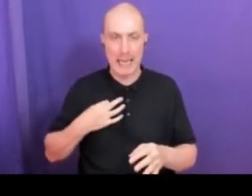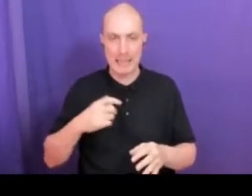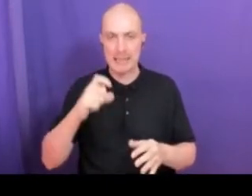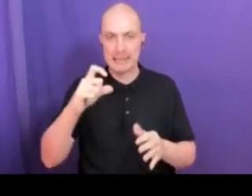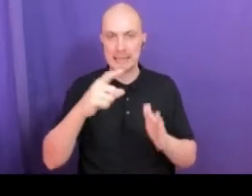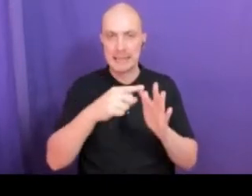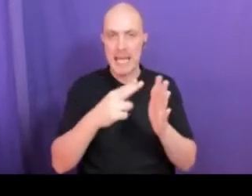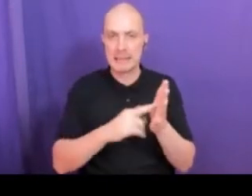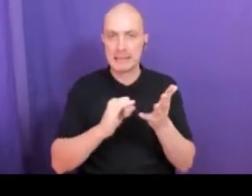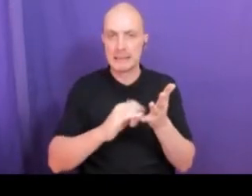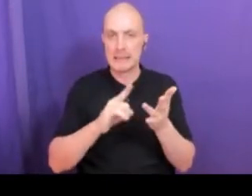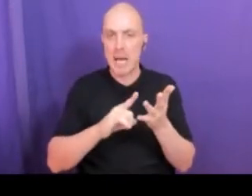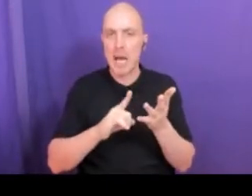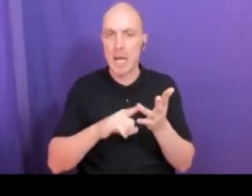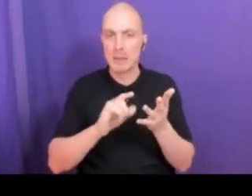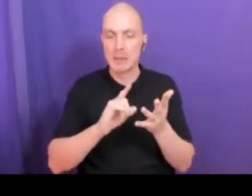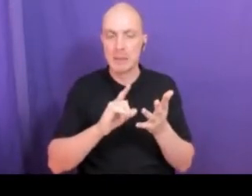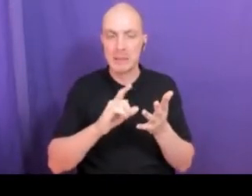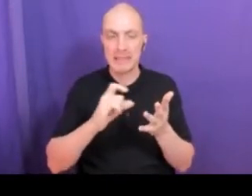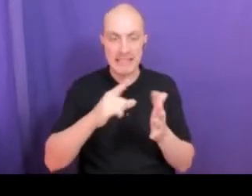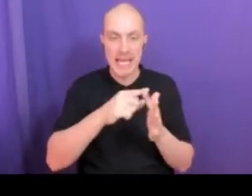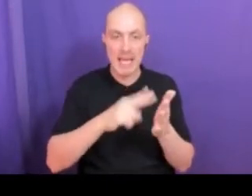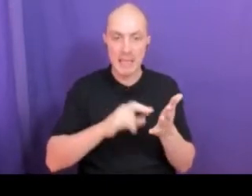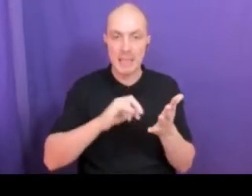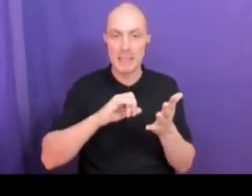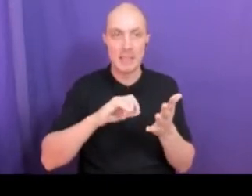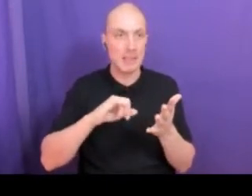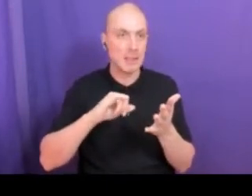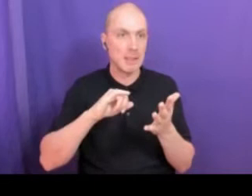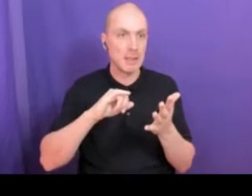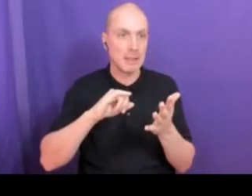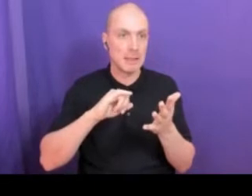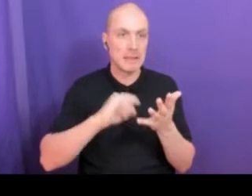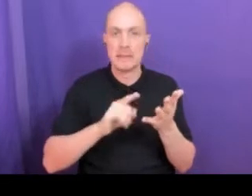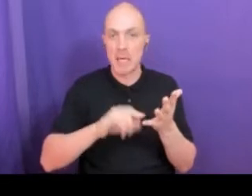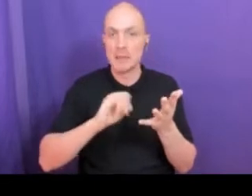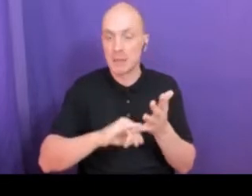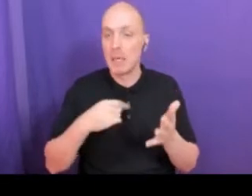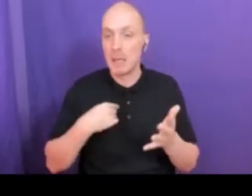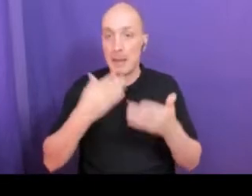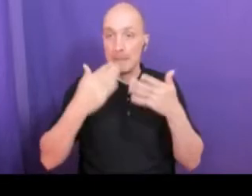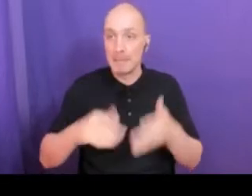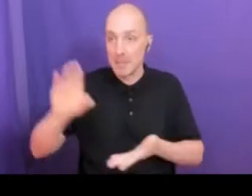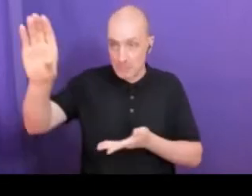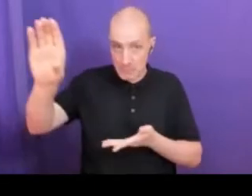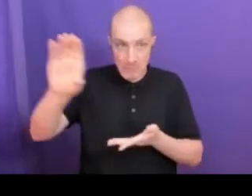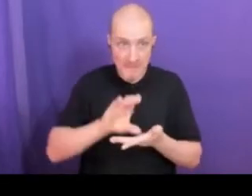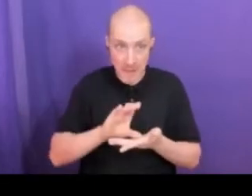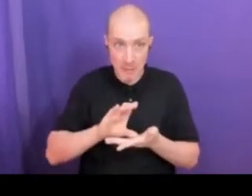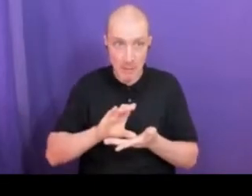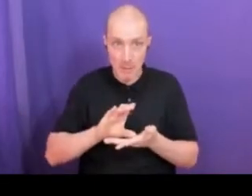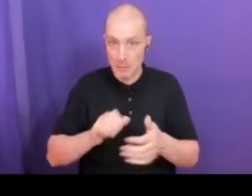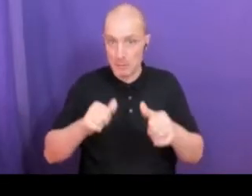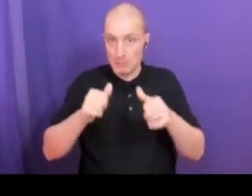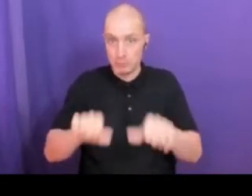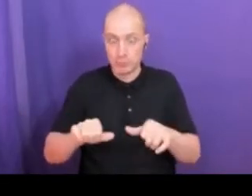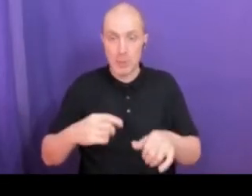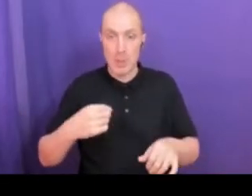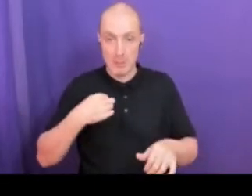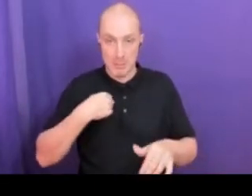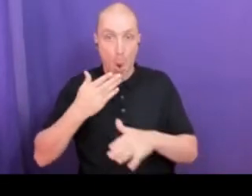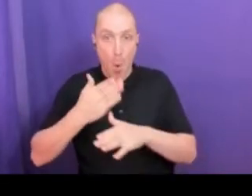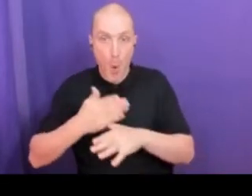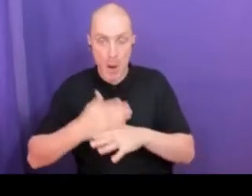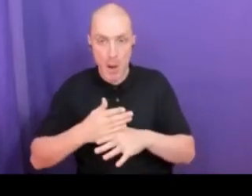was received for this work through Biogen and the Chief Scientist Office. I'm employed by Brain Health Scotland, and we're supported